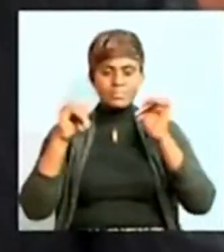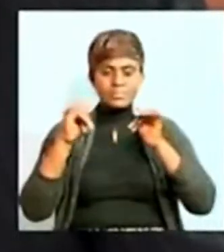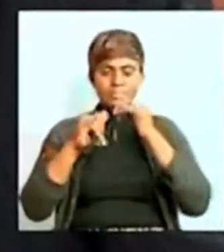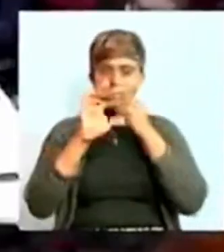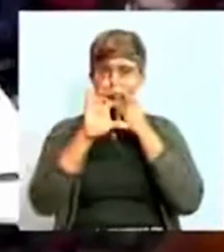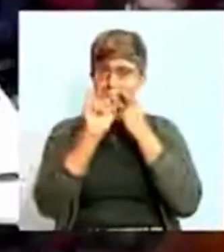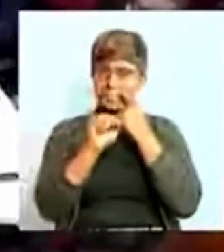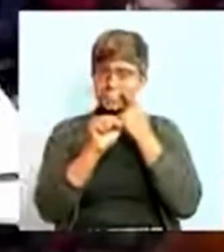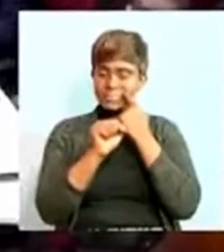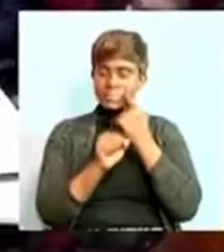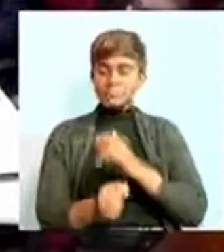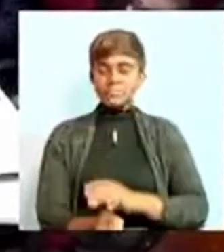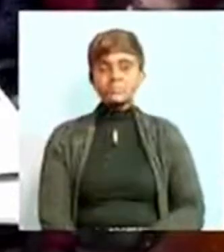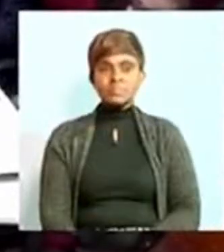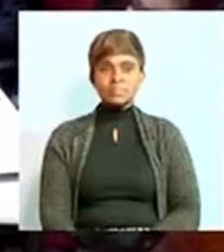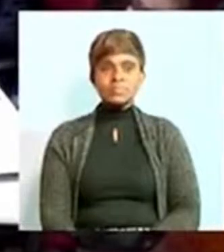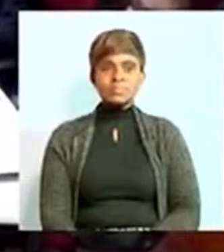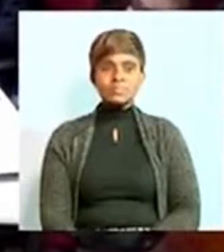Yes.